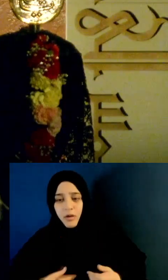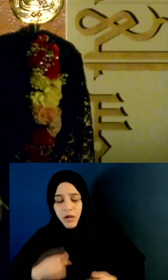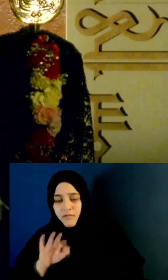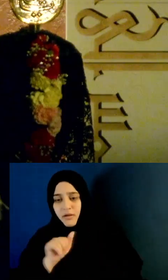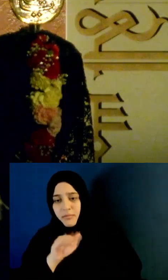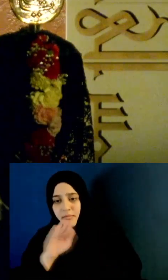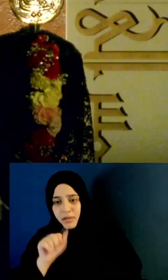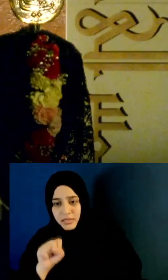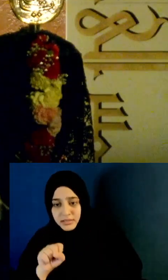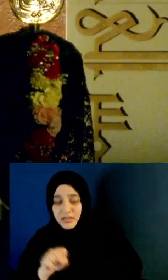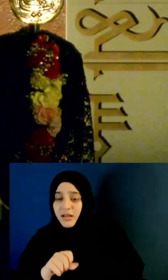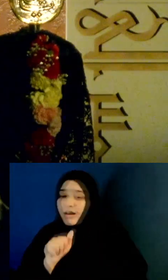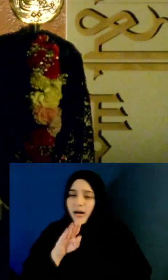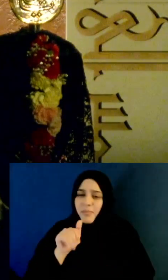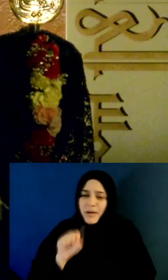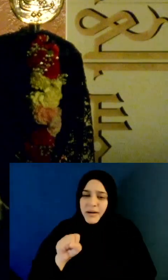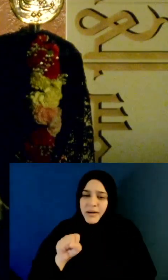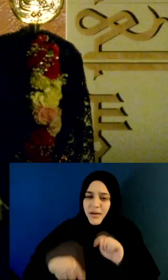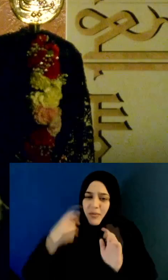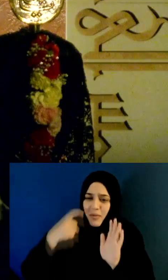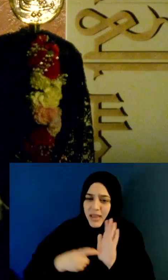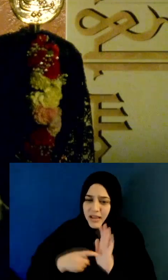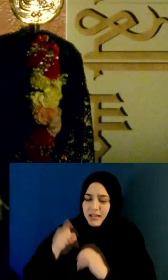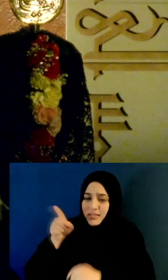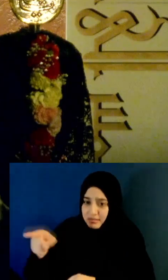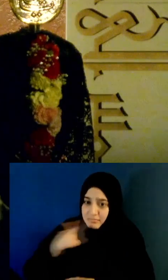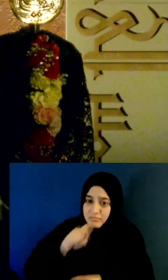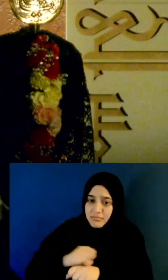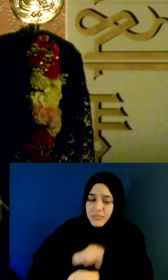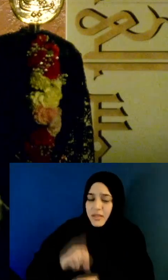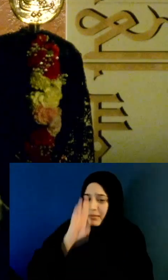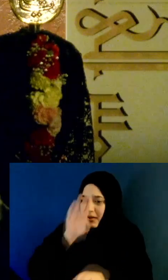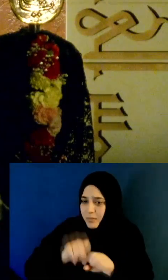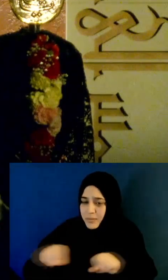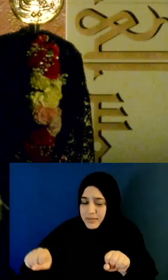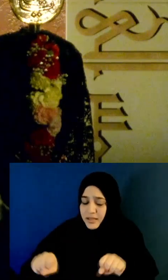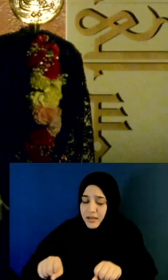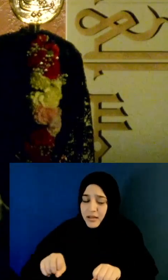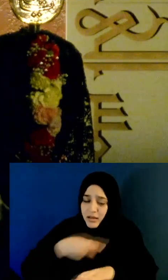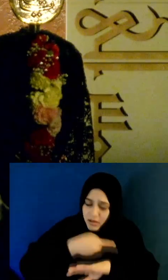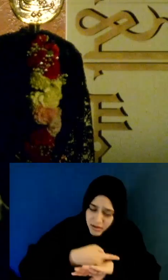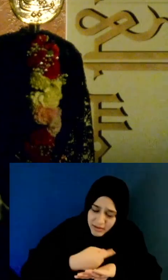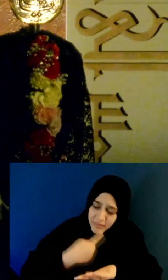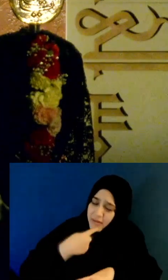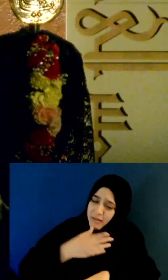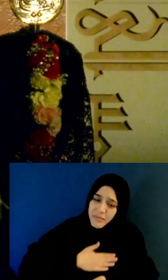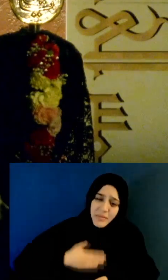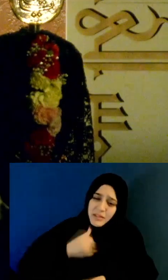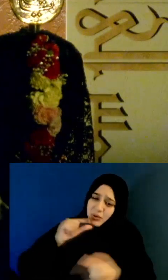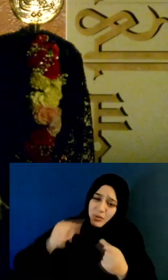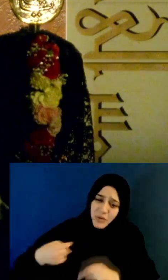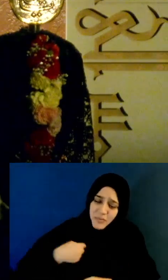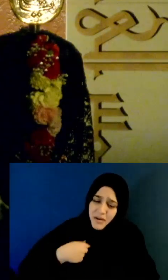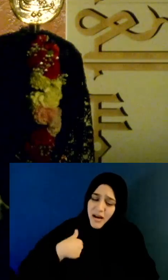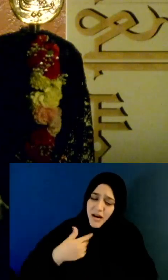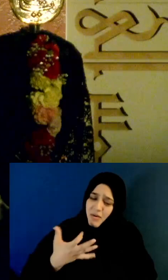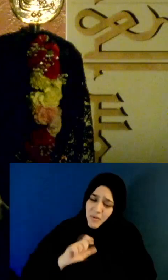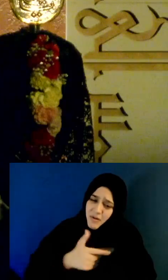I want to bid farewell to my master." Aba Abdullah said, "Abbas, don't you recognize